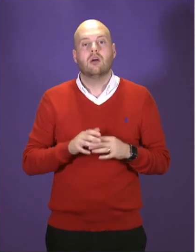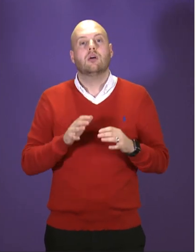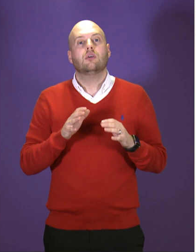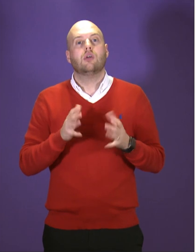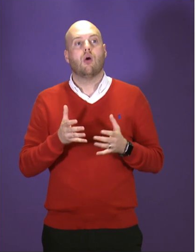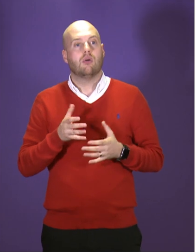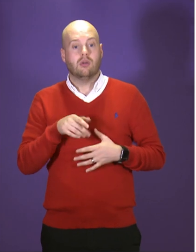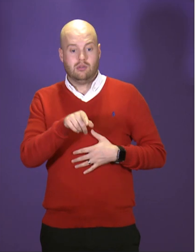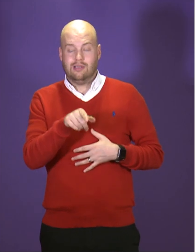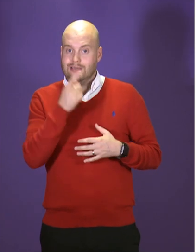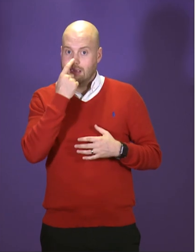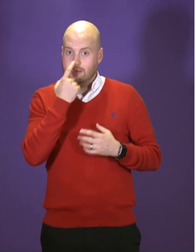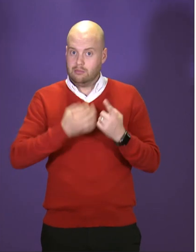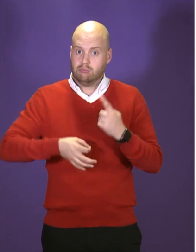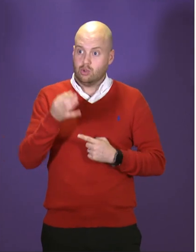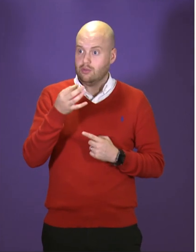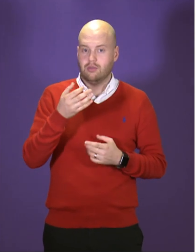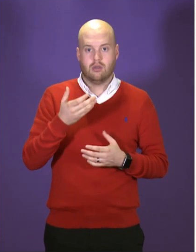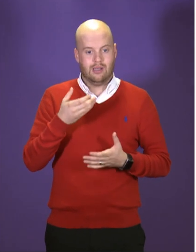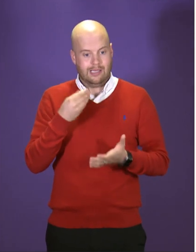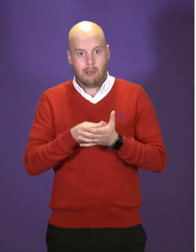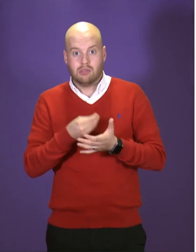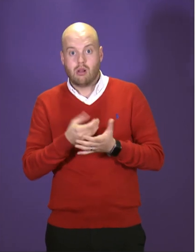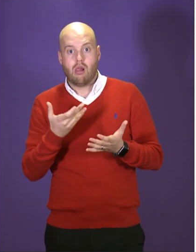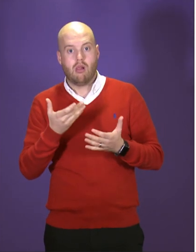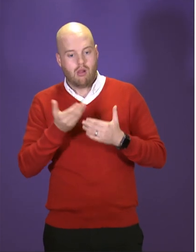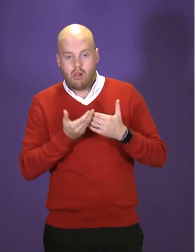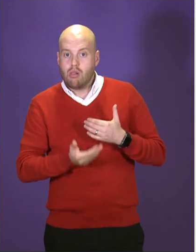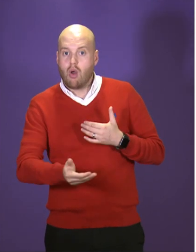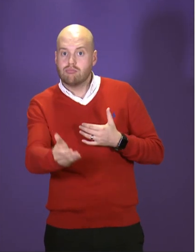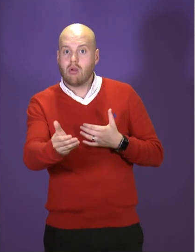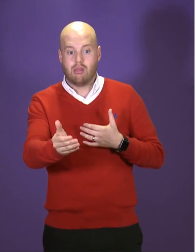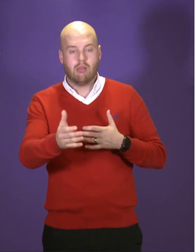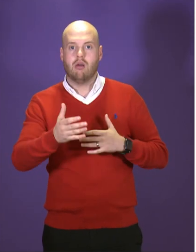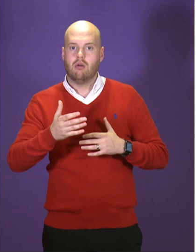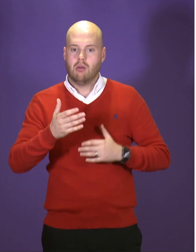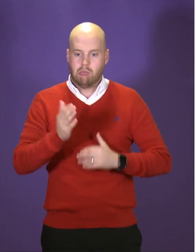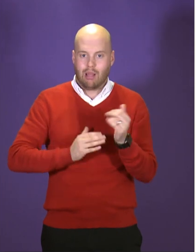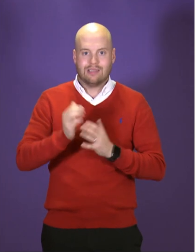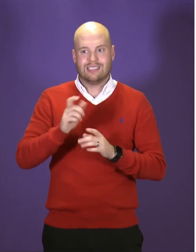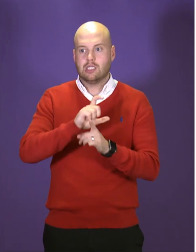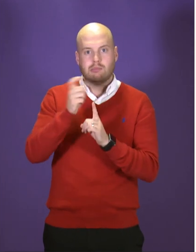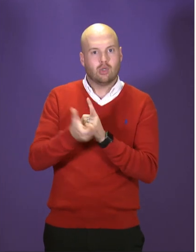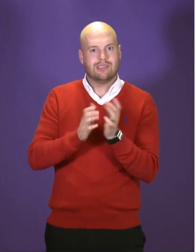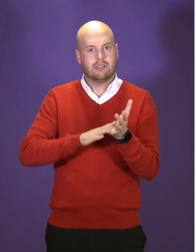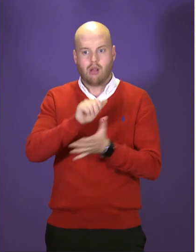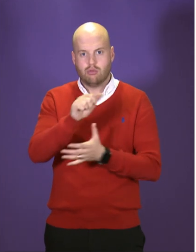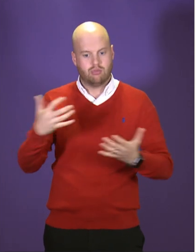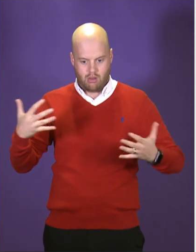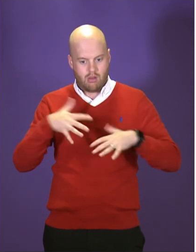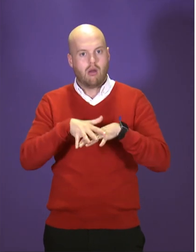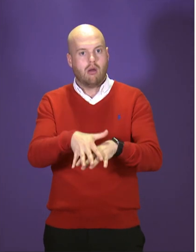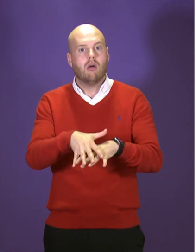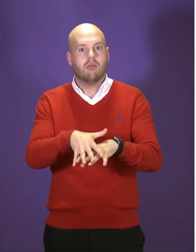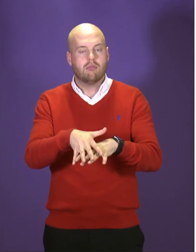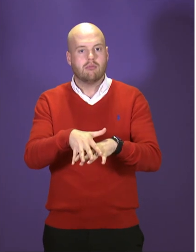capital expansion combined with long-running, ground-up building of community and culture in the